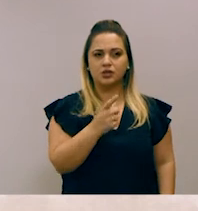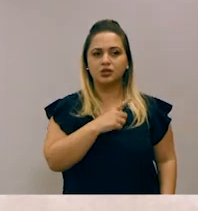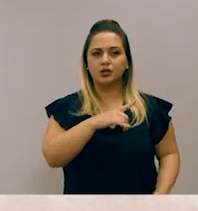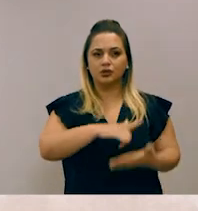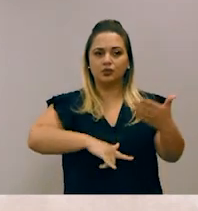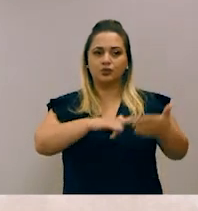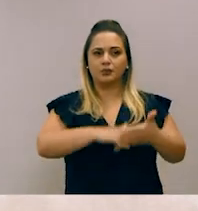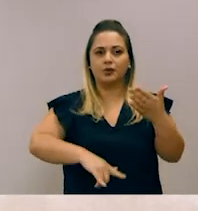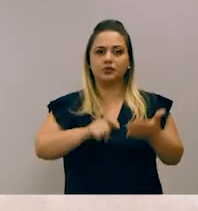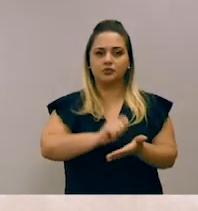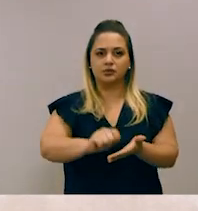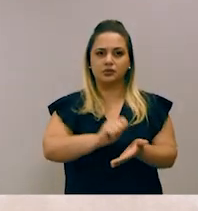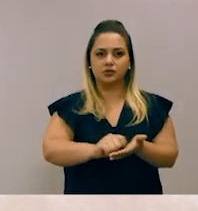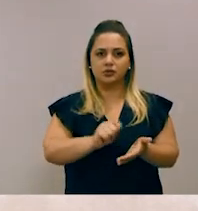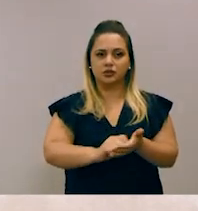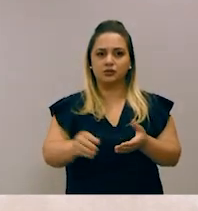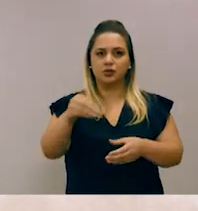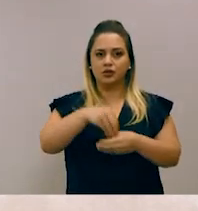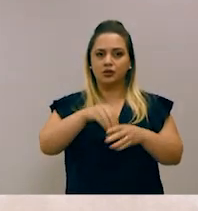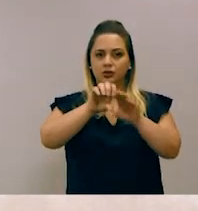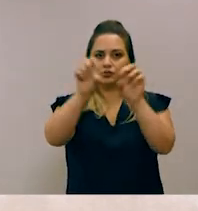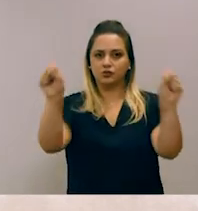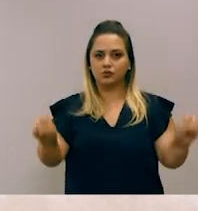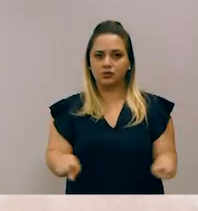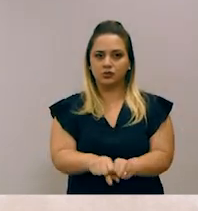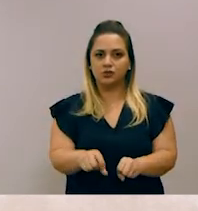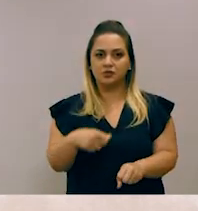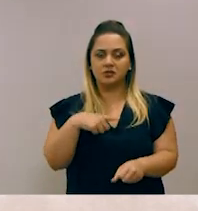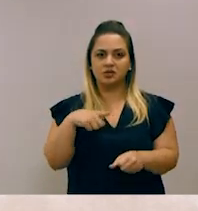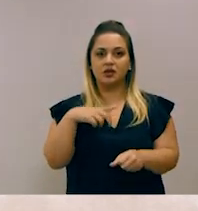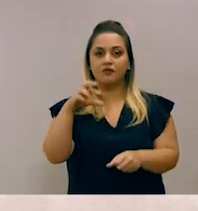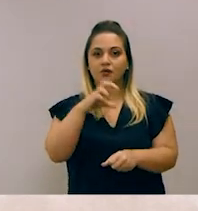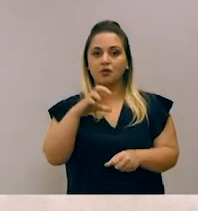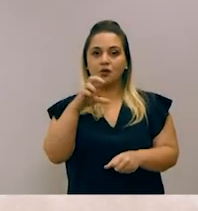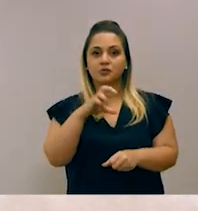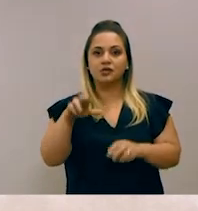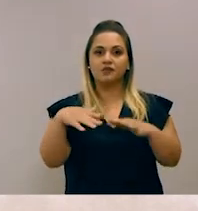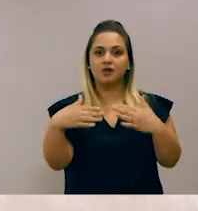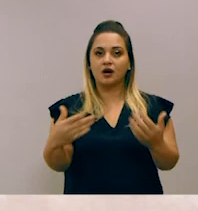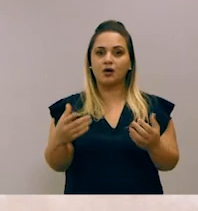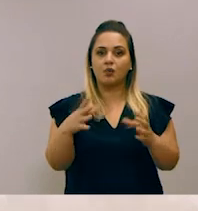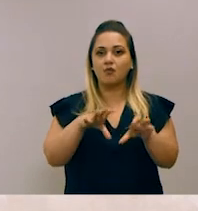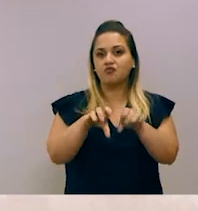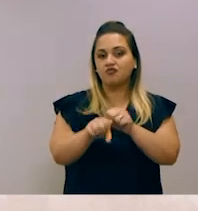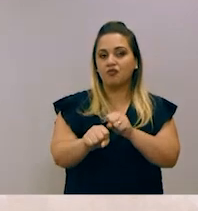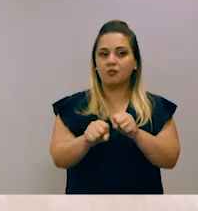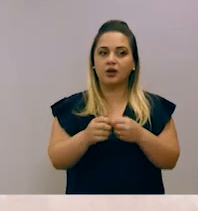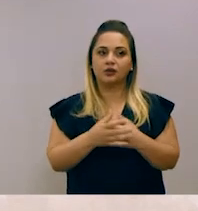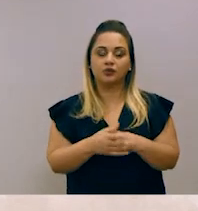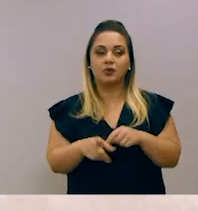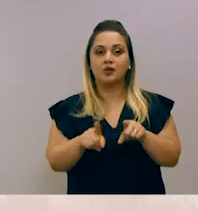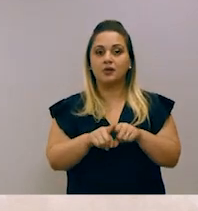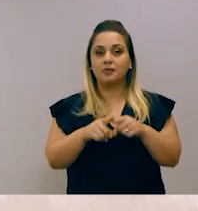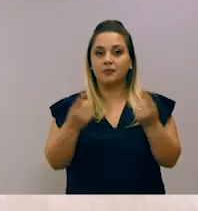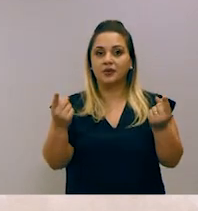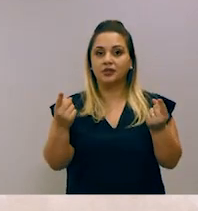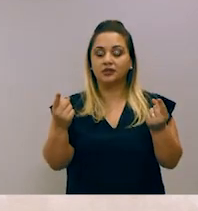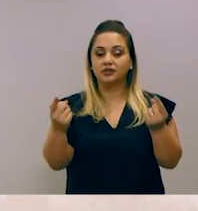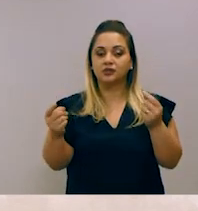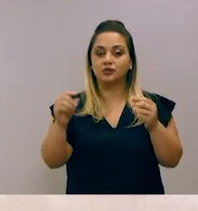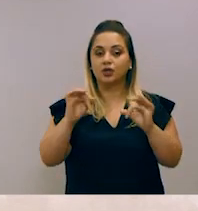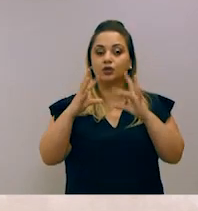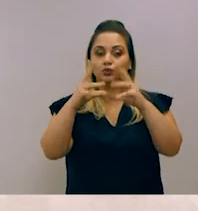determined that the documents are inserted in a PDF format, and